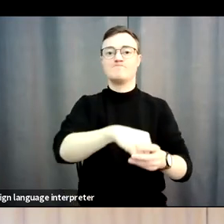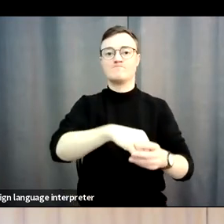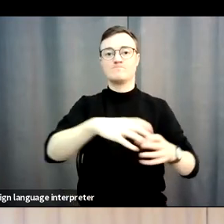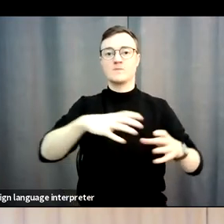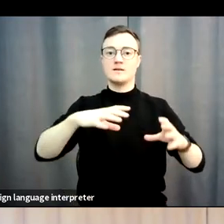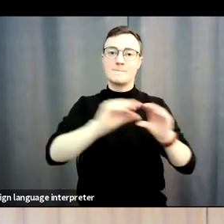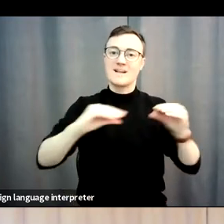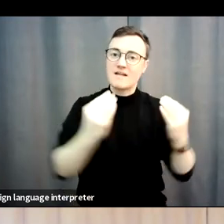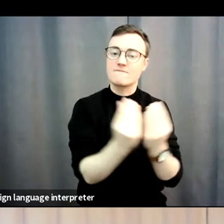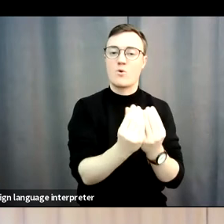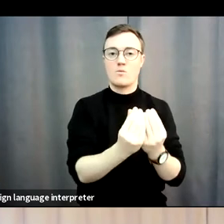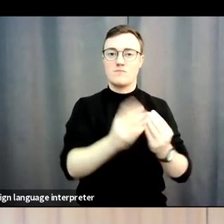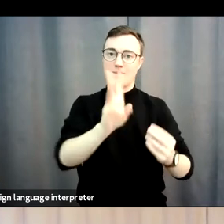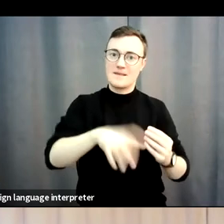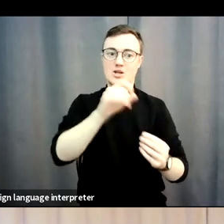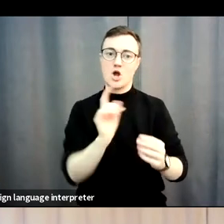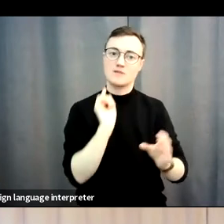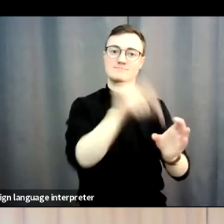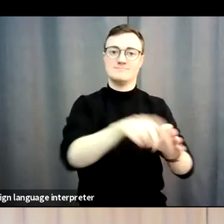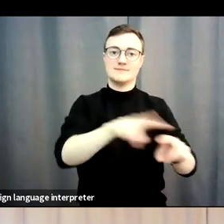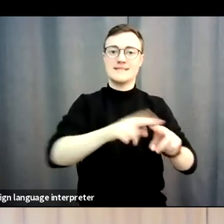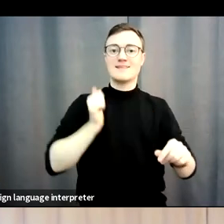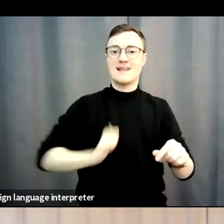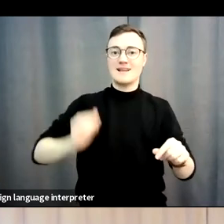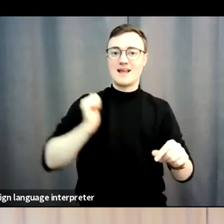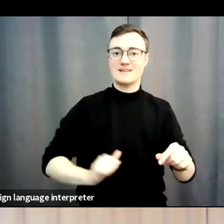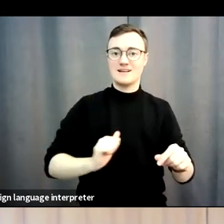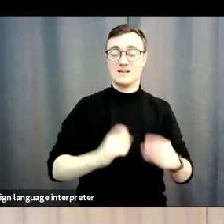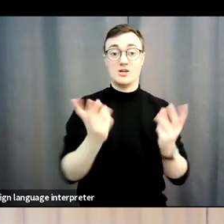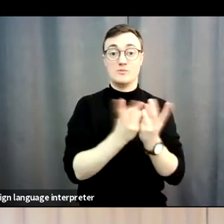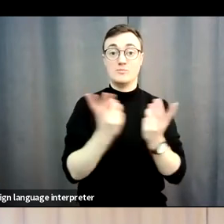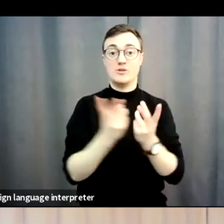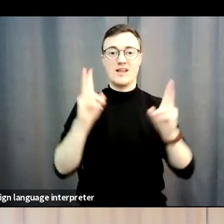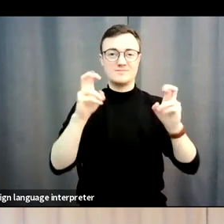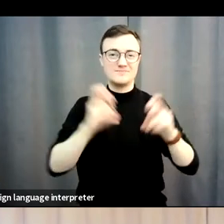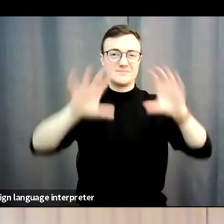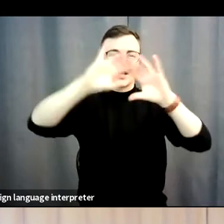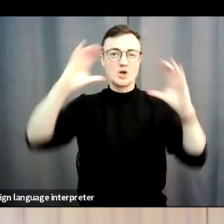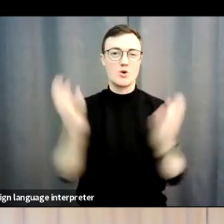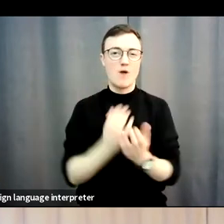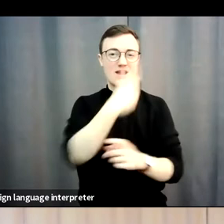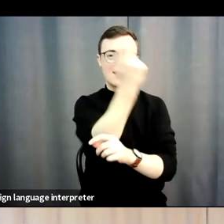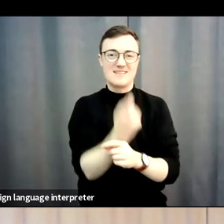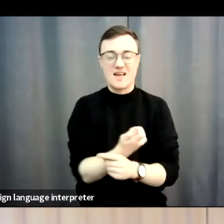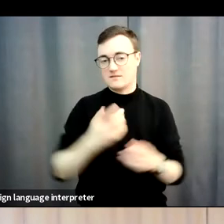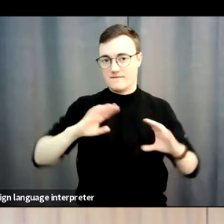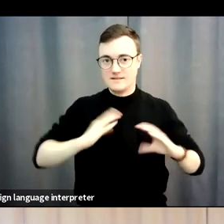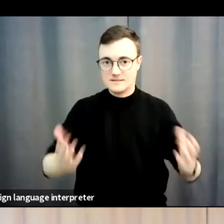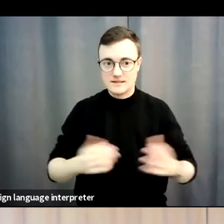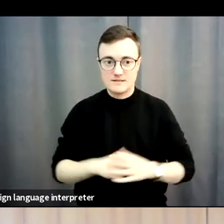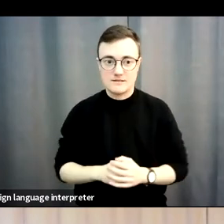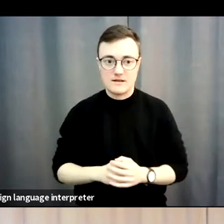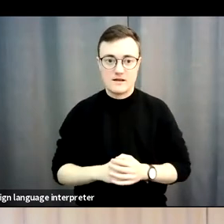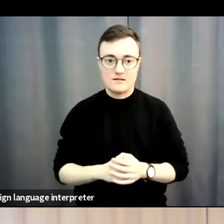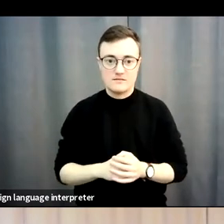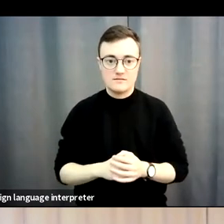physical hindrances, lack of universal design, and sustainable means for participation that is